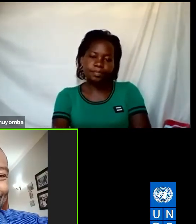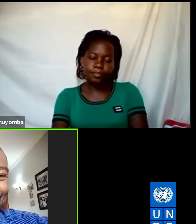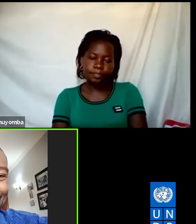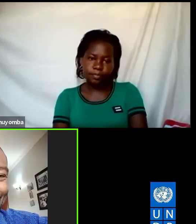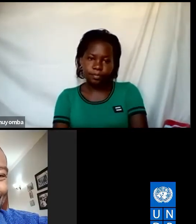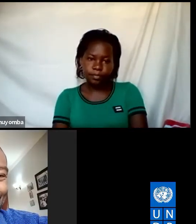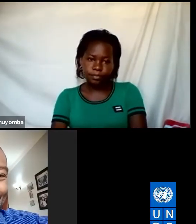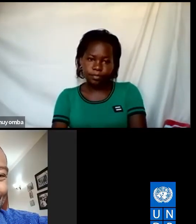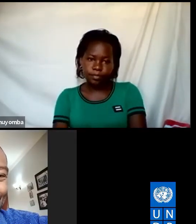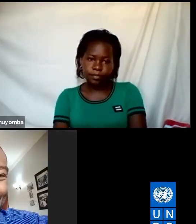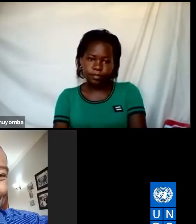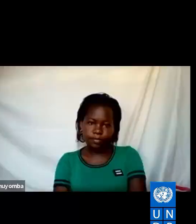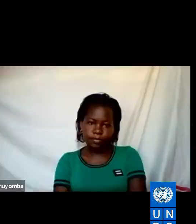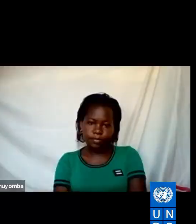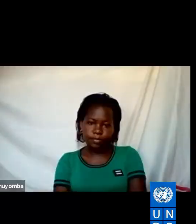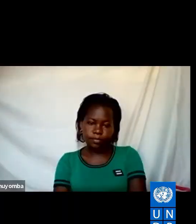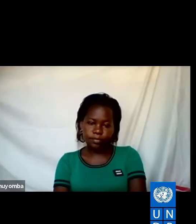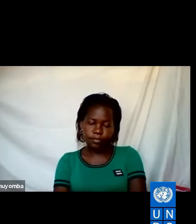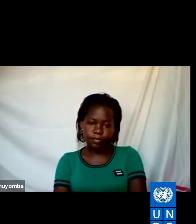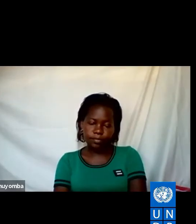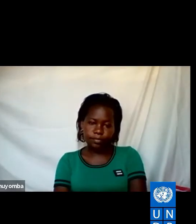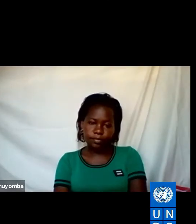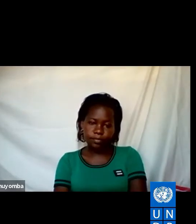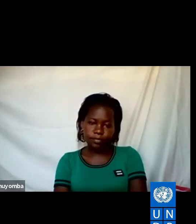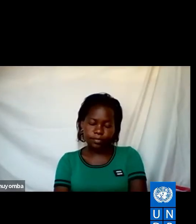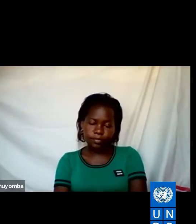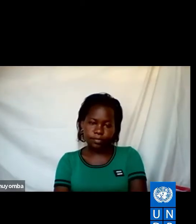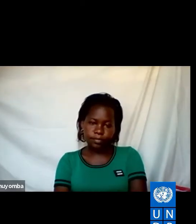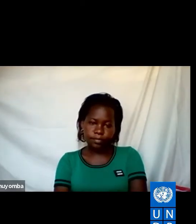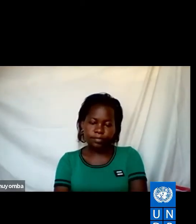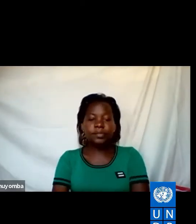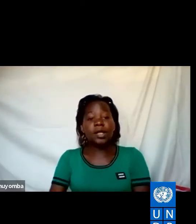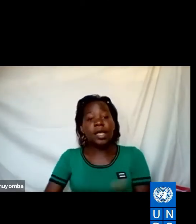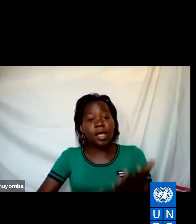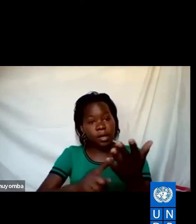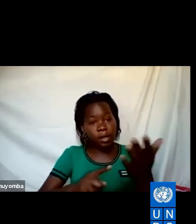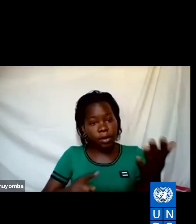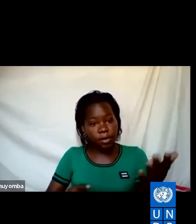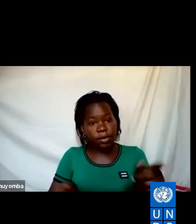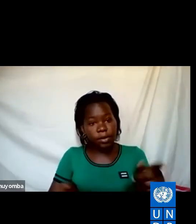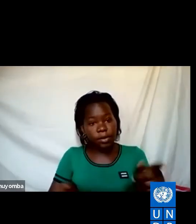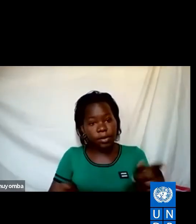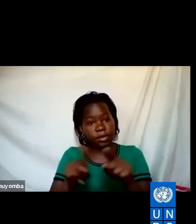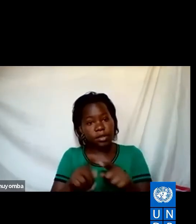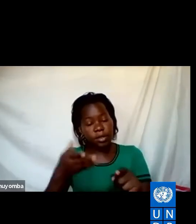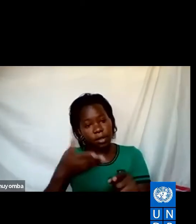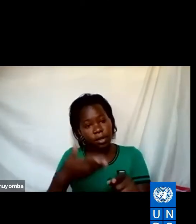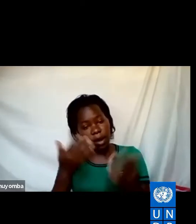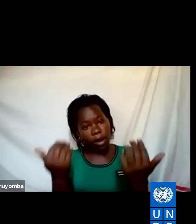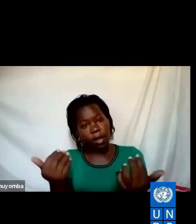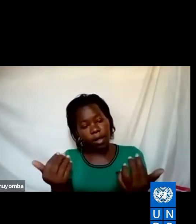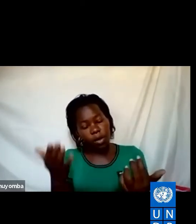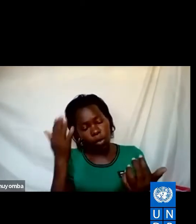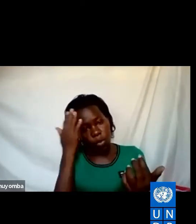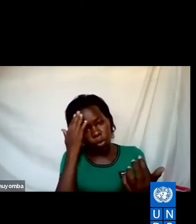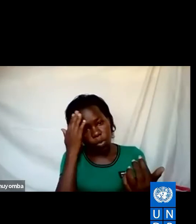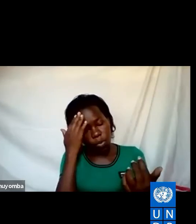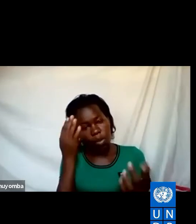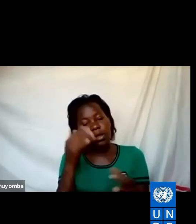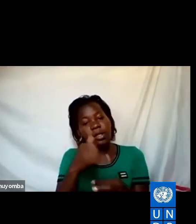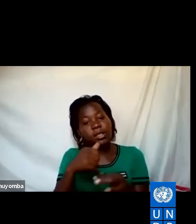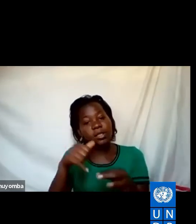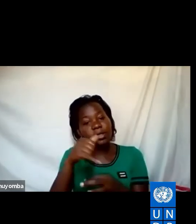a lifesaver. It really has. Technology, even as is right now, and we know it is evolving.